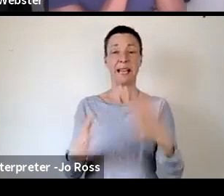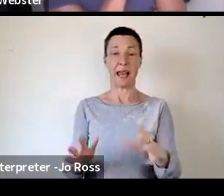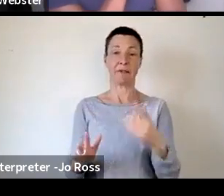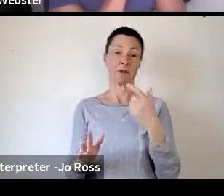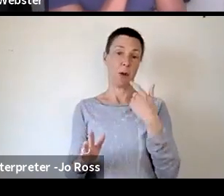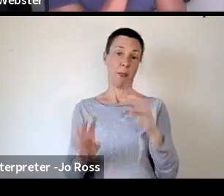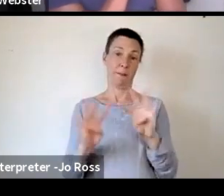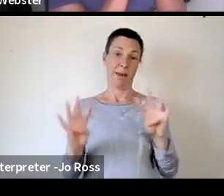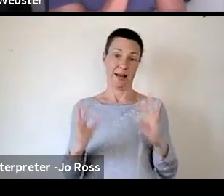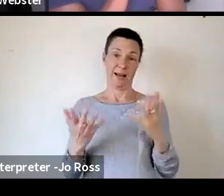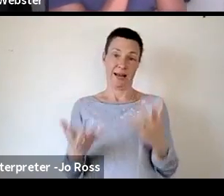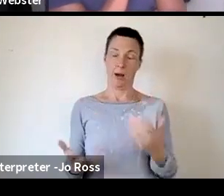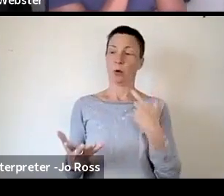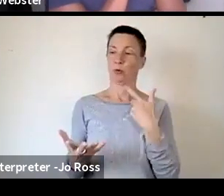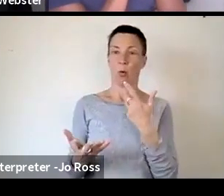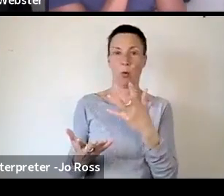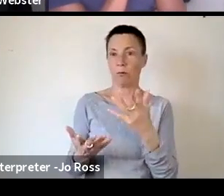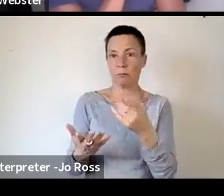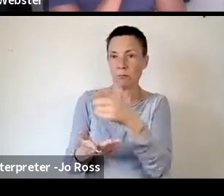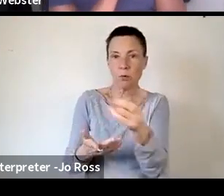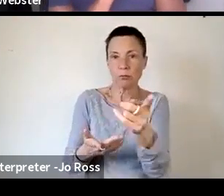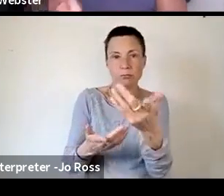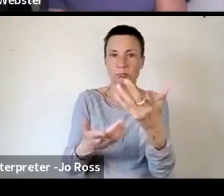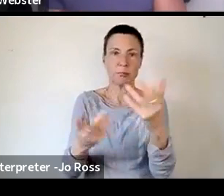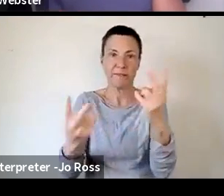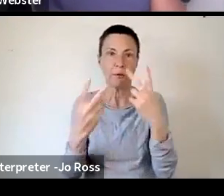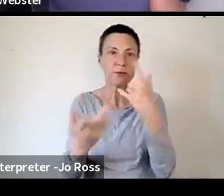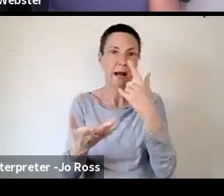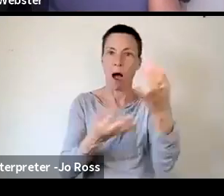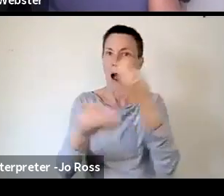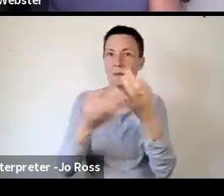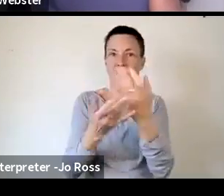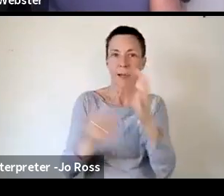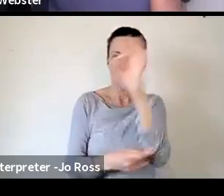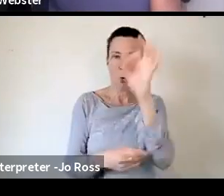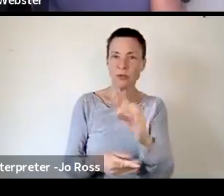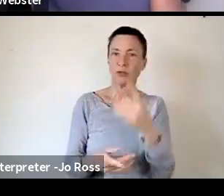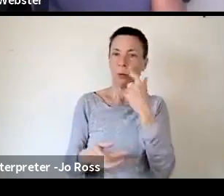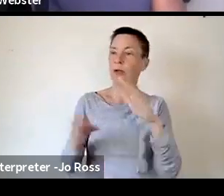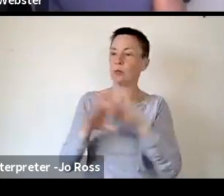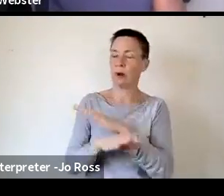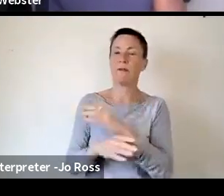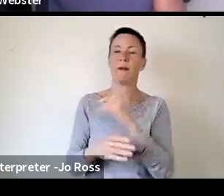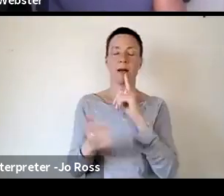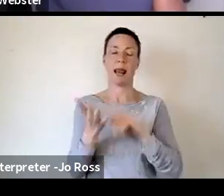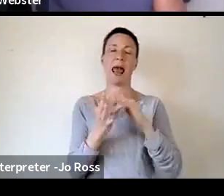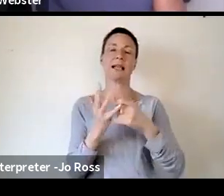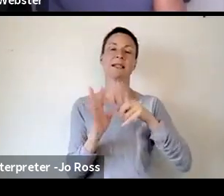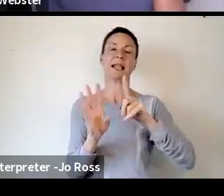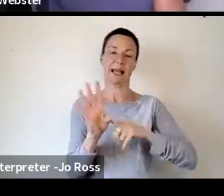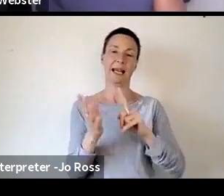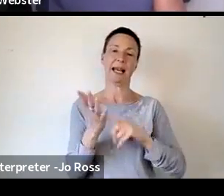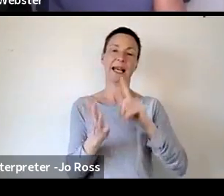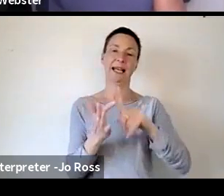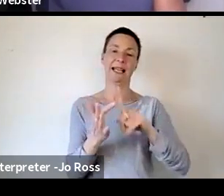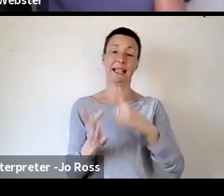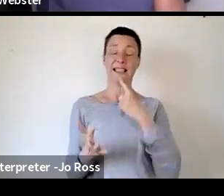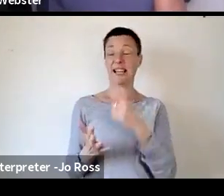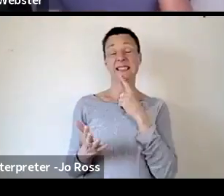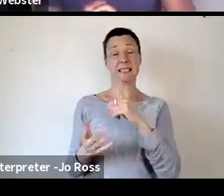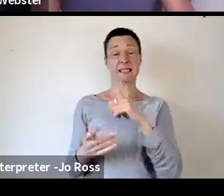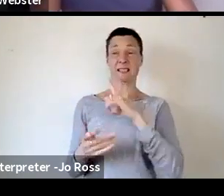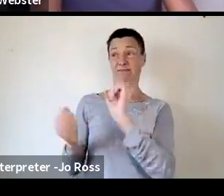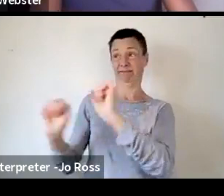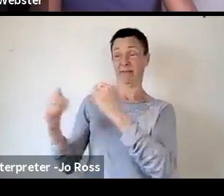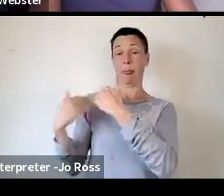to ask us anything, and I'll try and get to as many as I can. Leslie Lee, hi Leslie. She says it's down to the